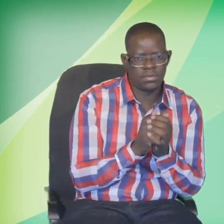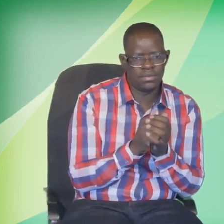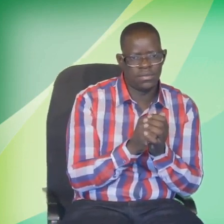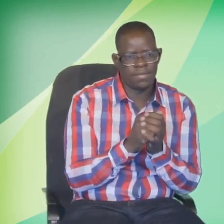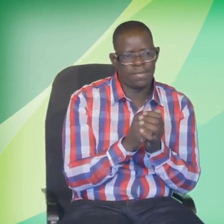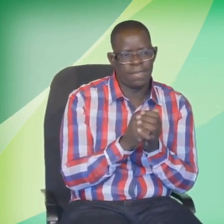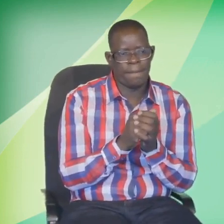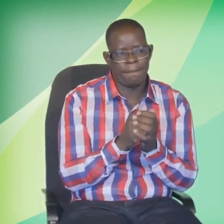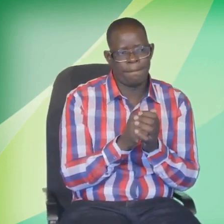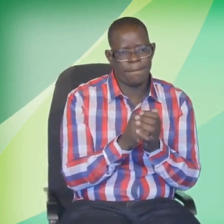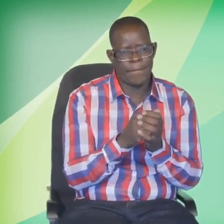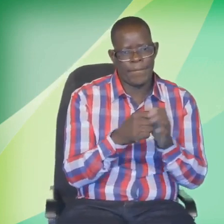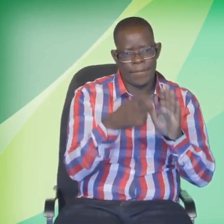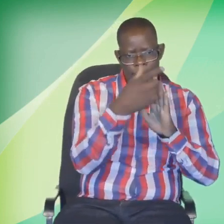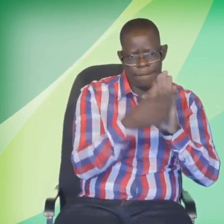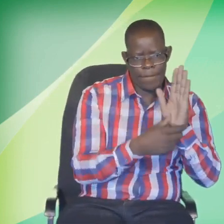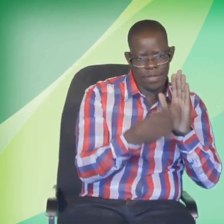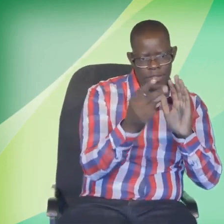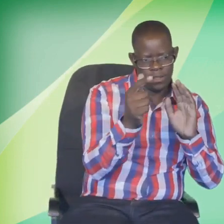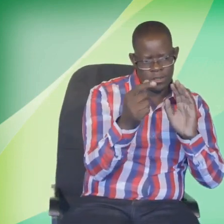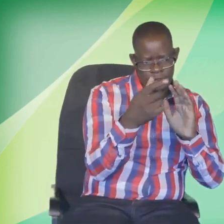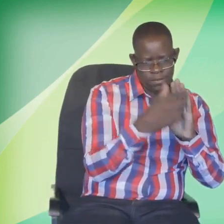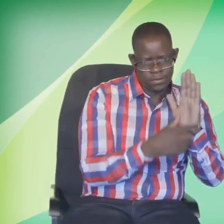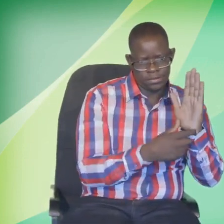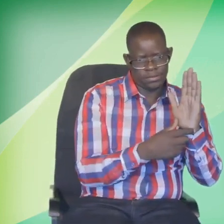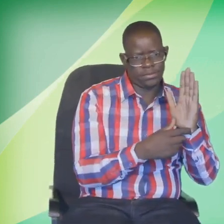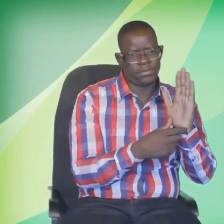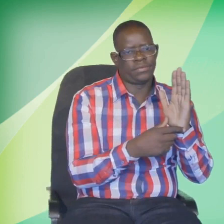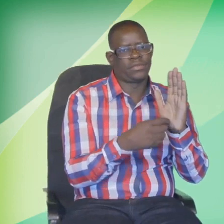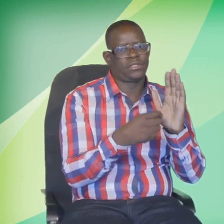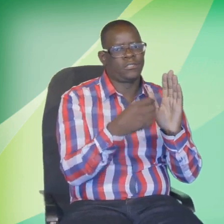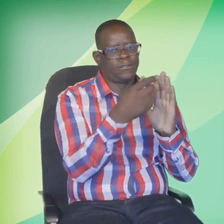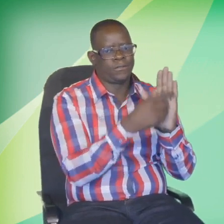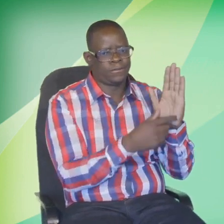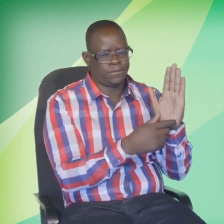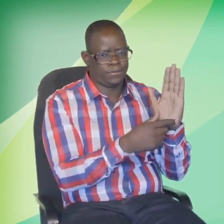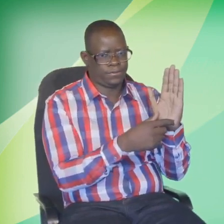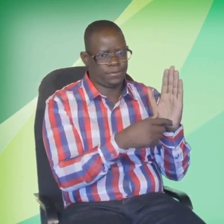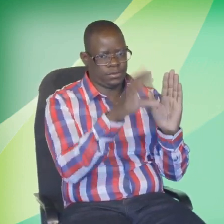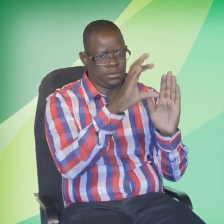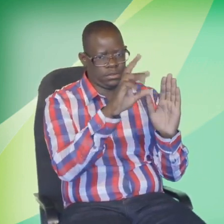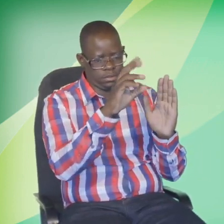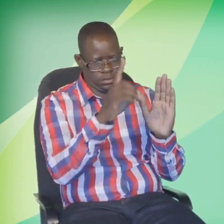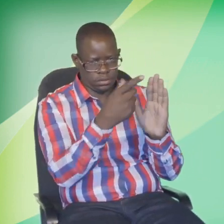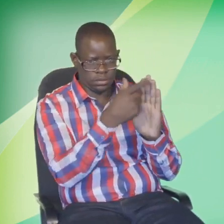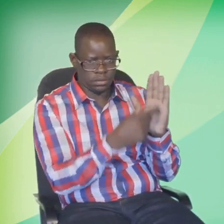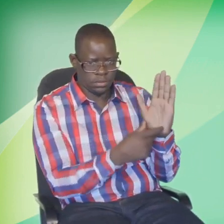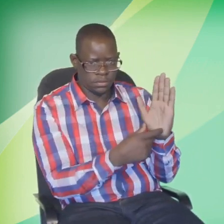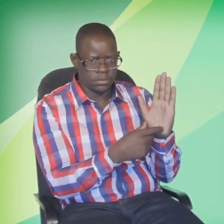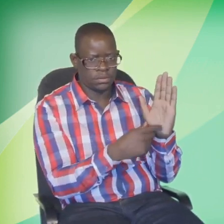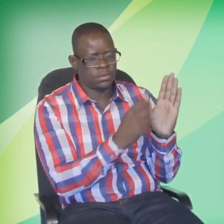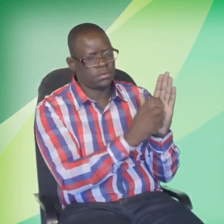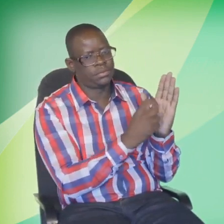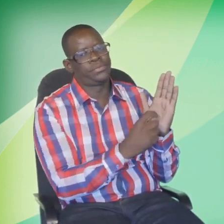transactions include credit purchases transaction, purchases returns transactions, creditors payments